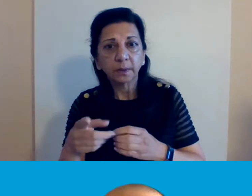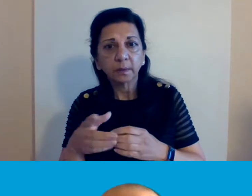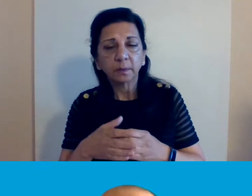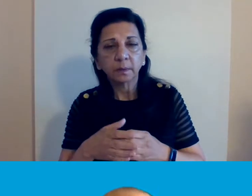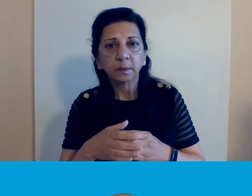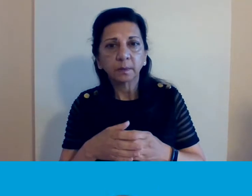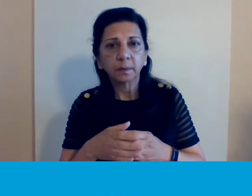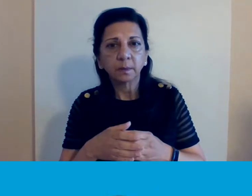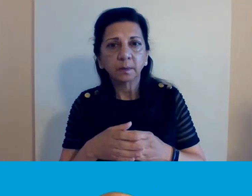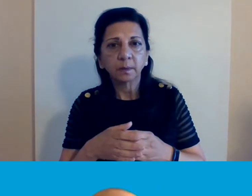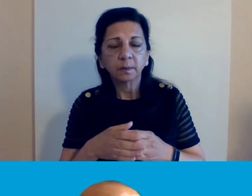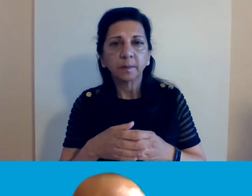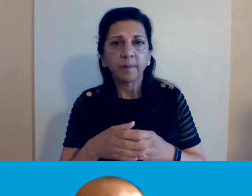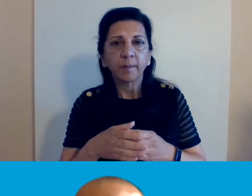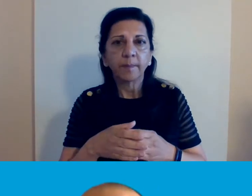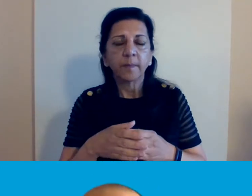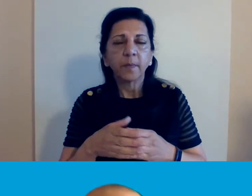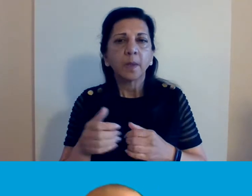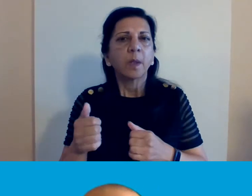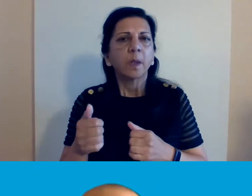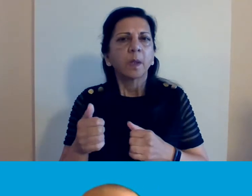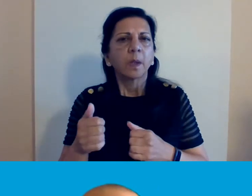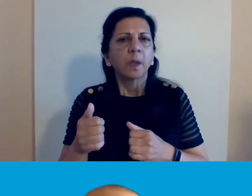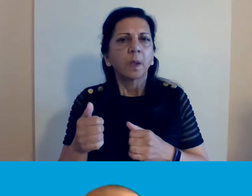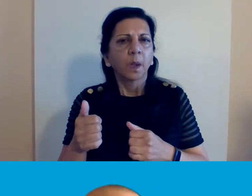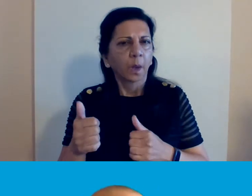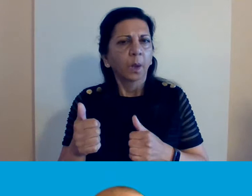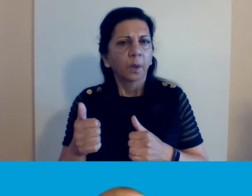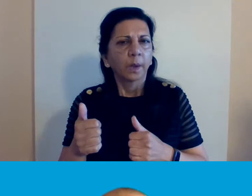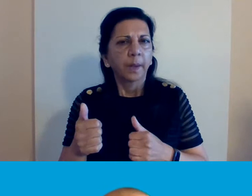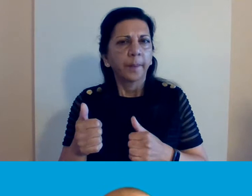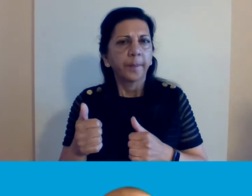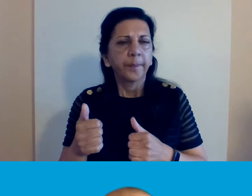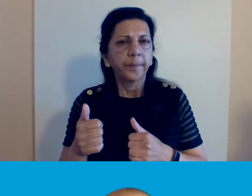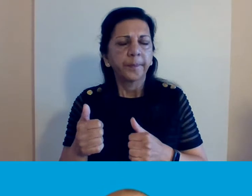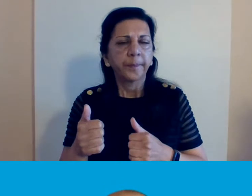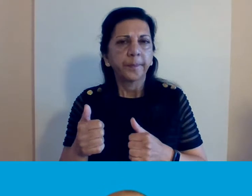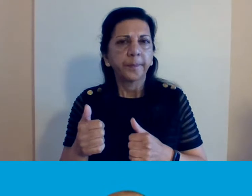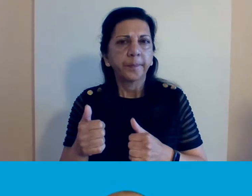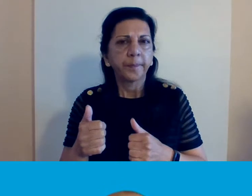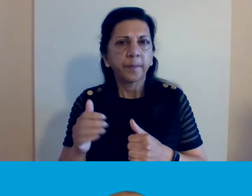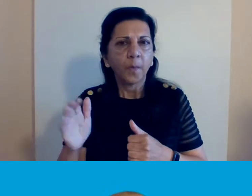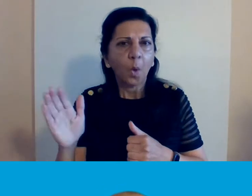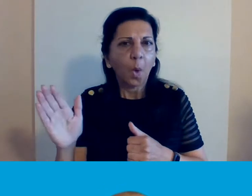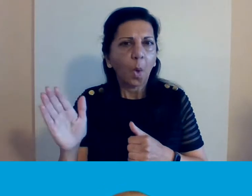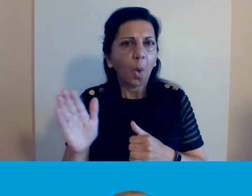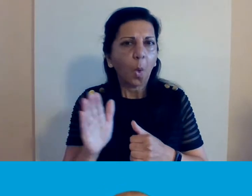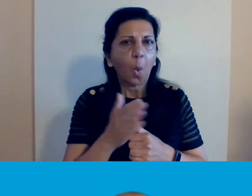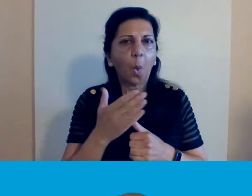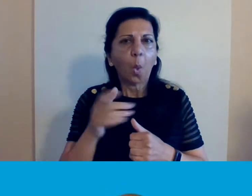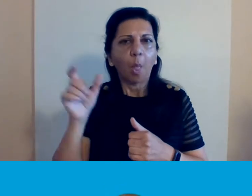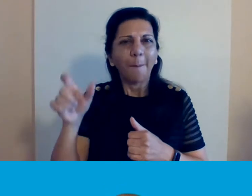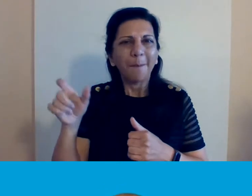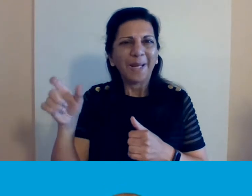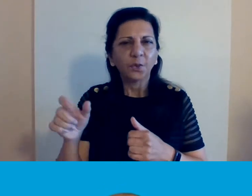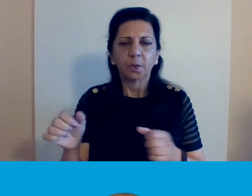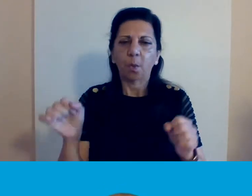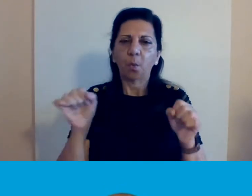So if I start off with that, just to give some feedback, all of the patients who are waiting for